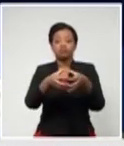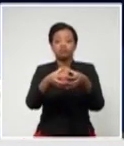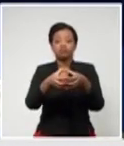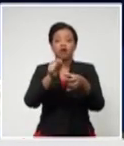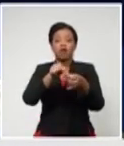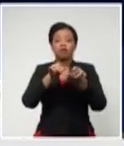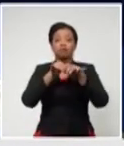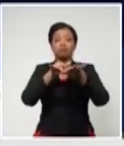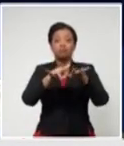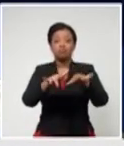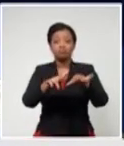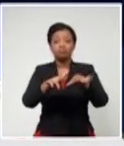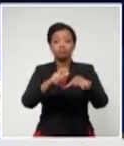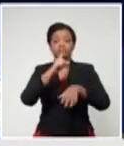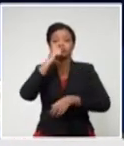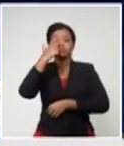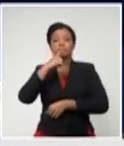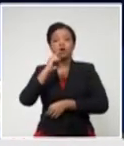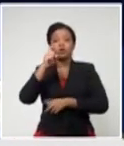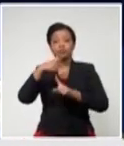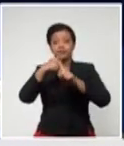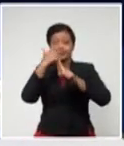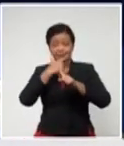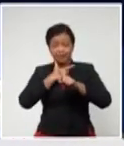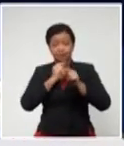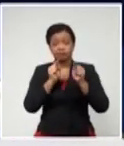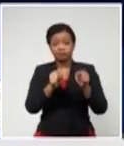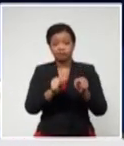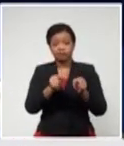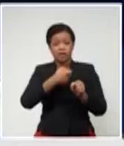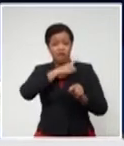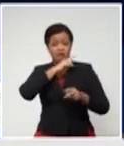1,771 samples were studied from Artemisa,